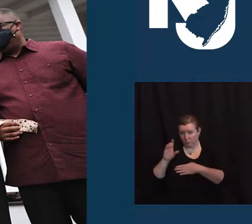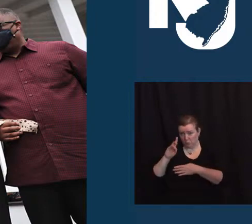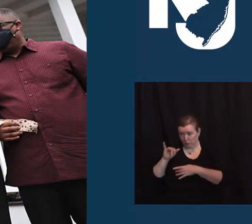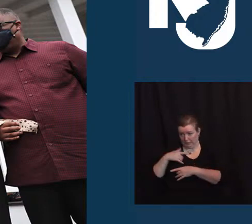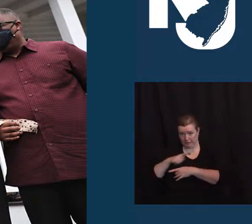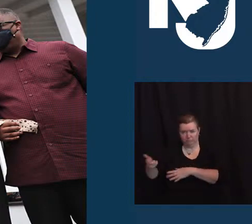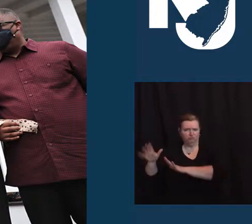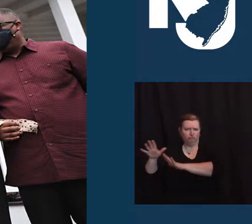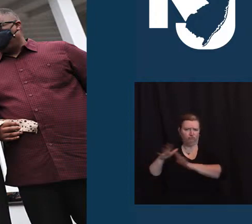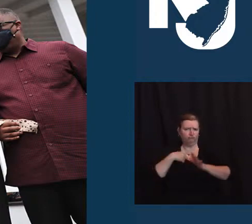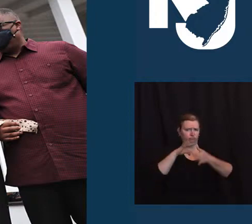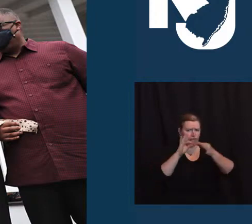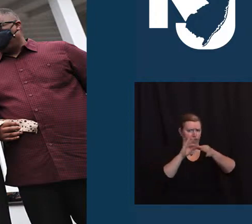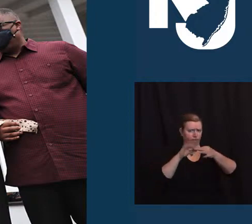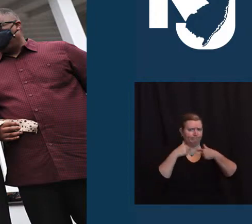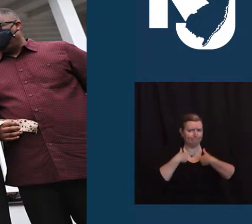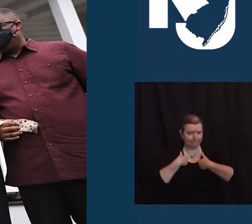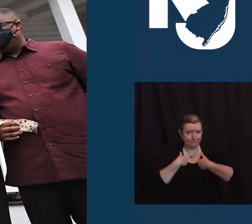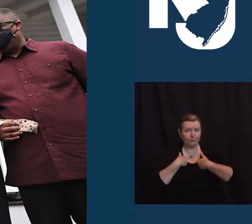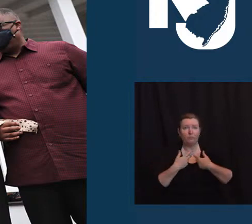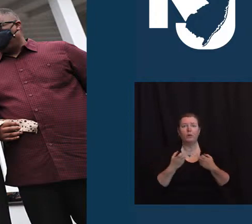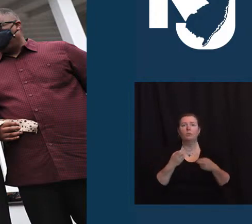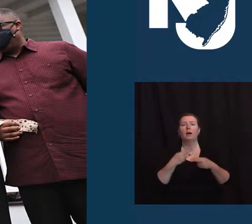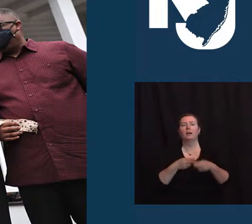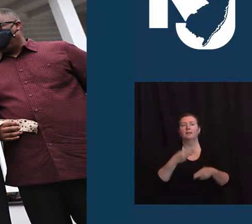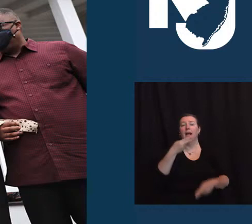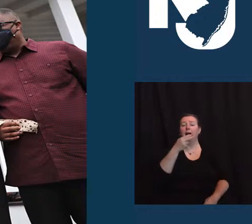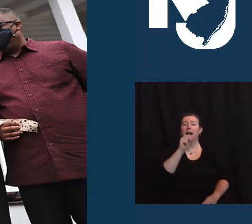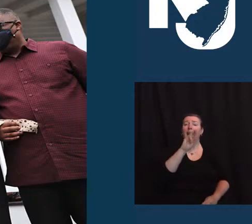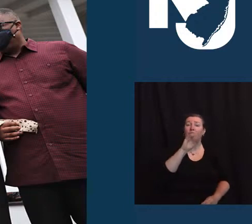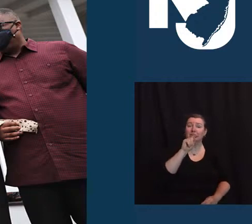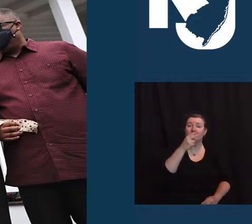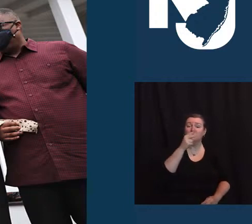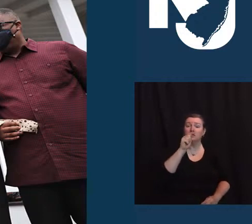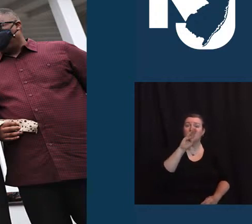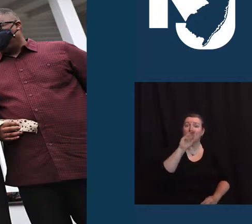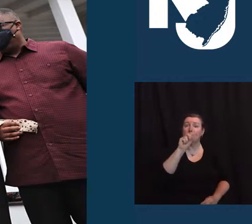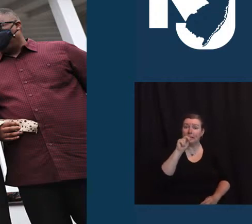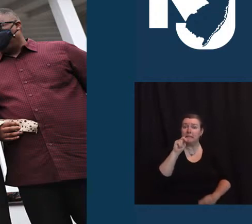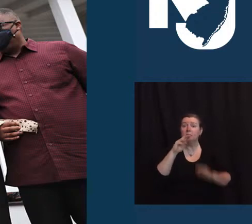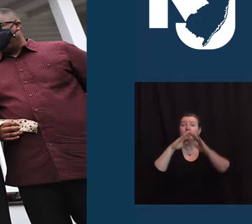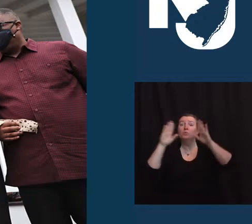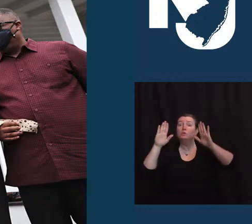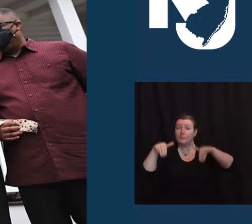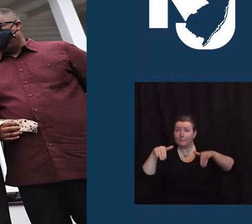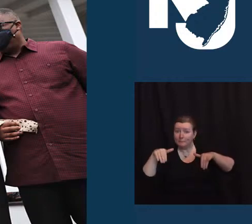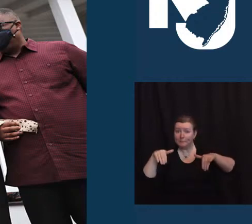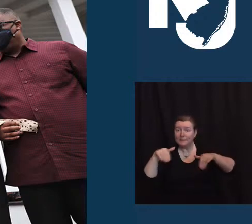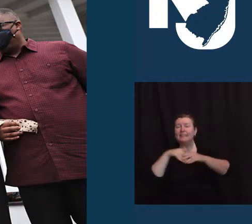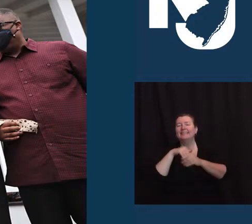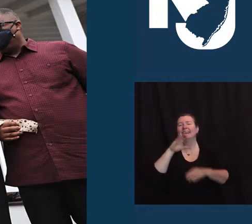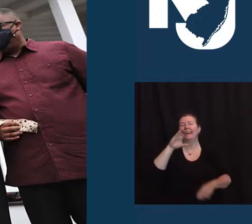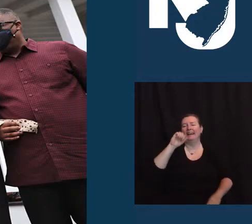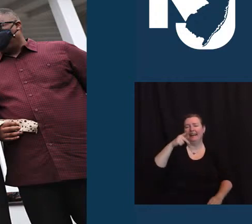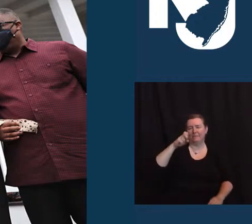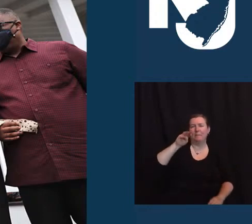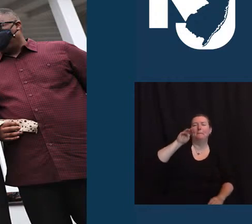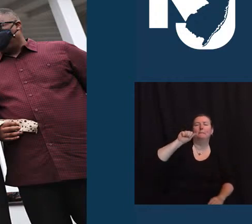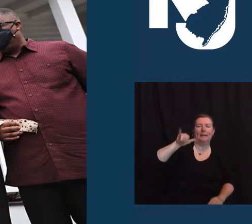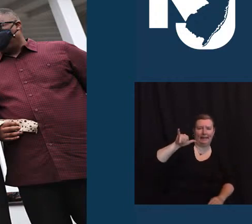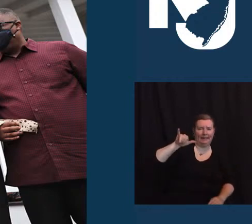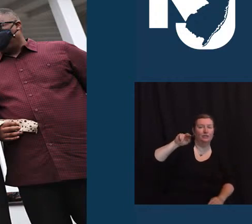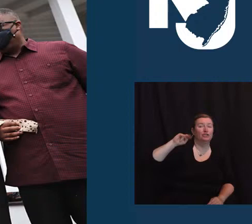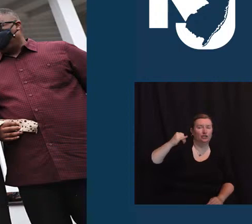the spotlight on the Harriet Tubman Museum in Cape May, which is preparing for its in-person grand opening next